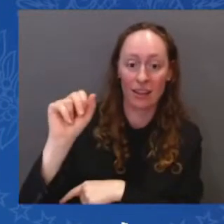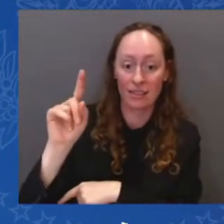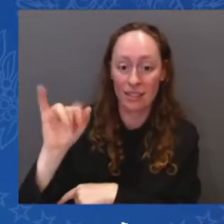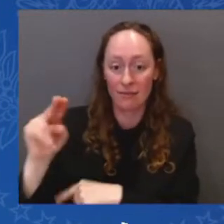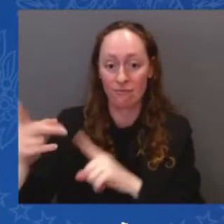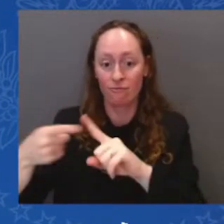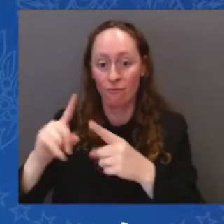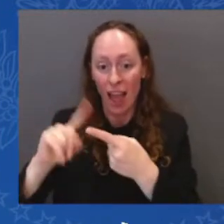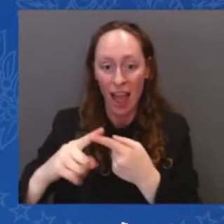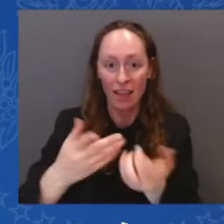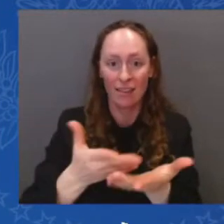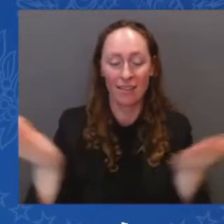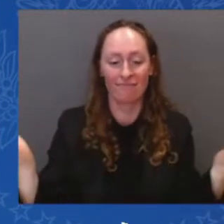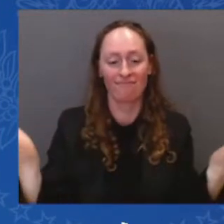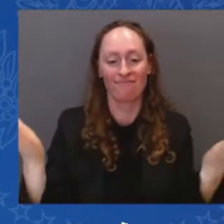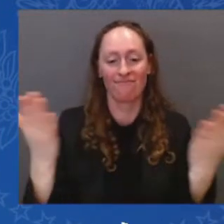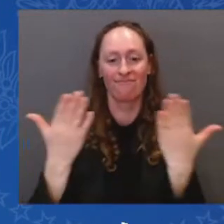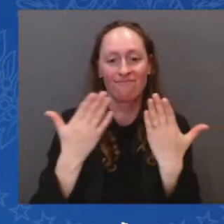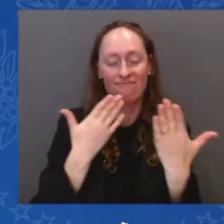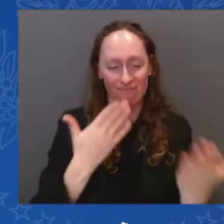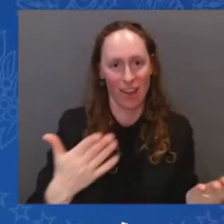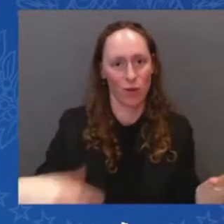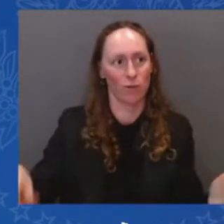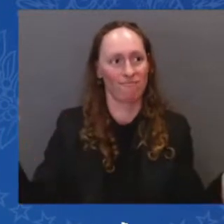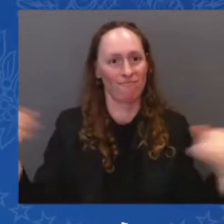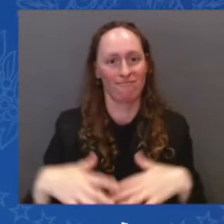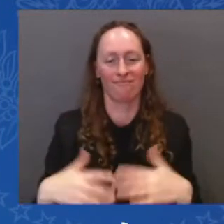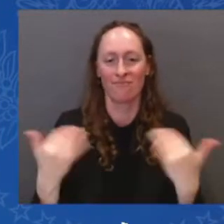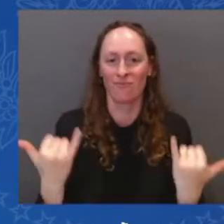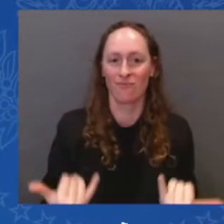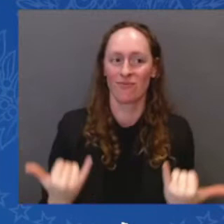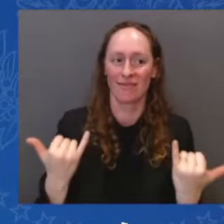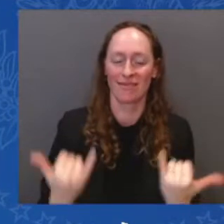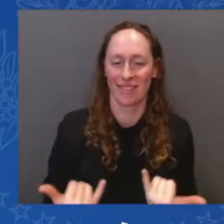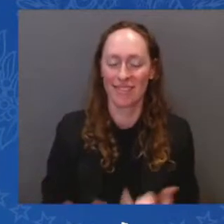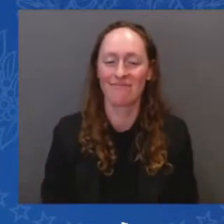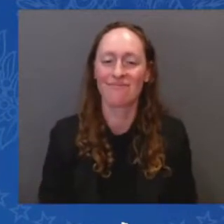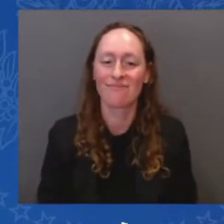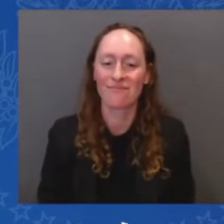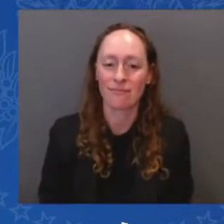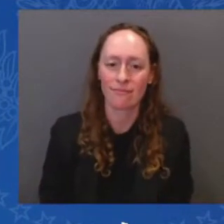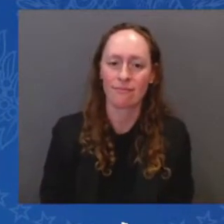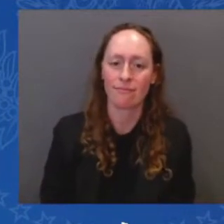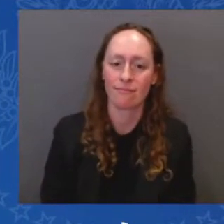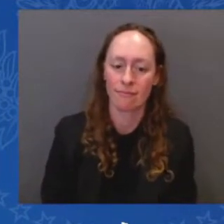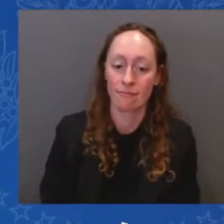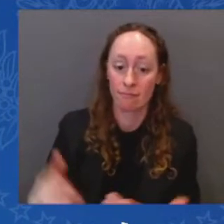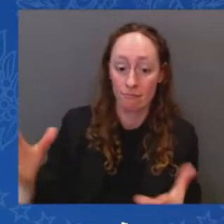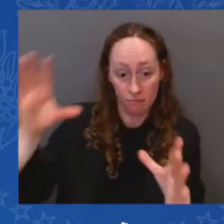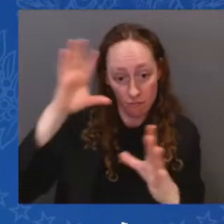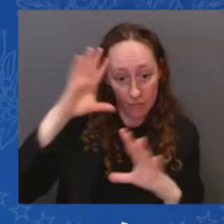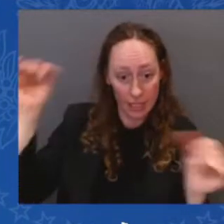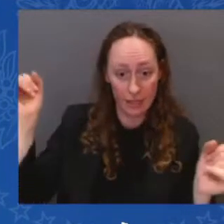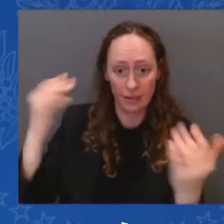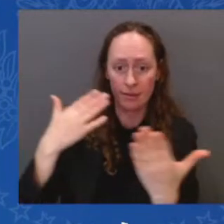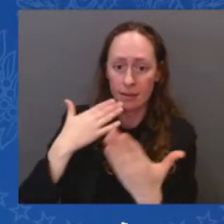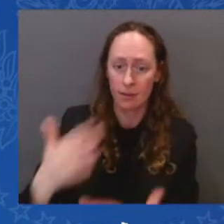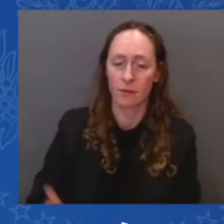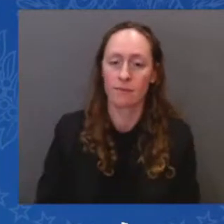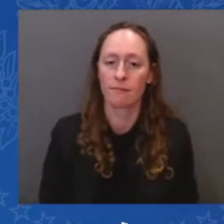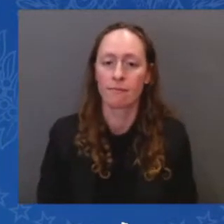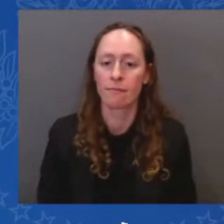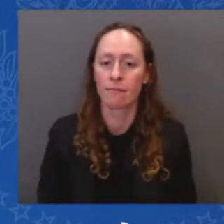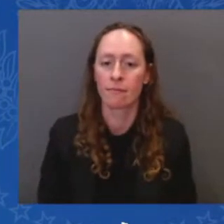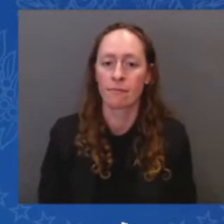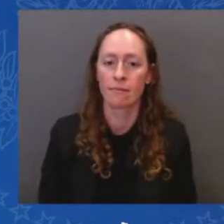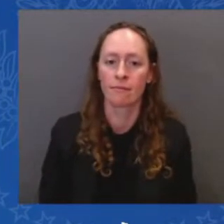today. And Mr. President, thank you for your unwavering leadership, guiding our